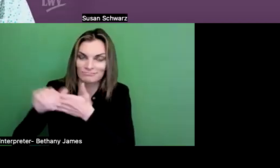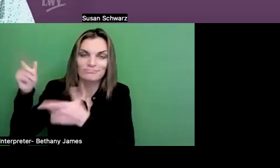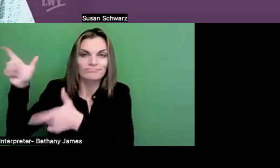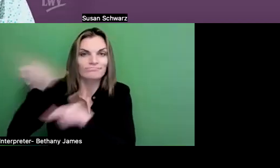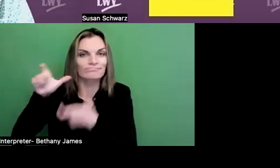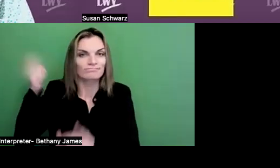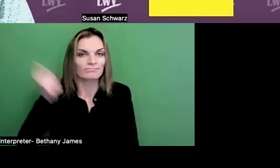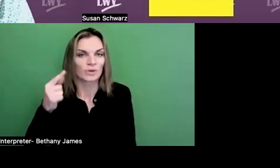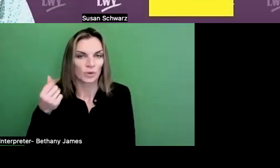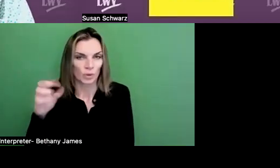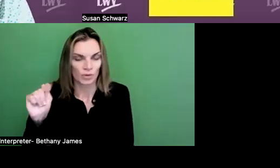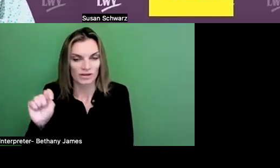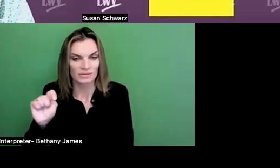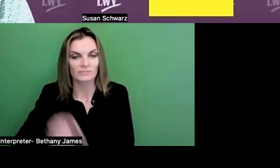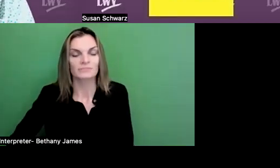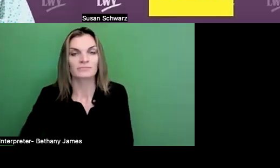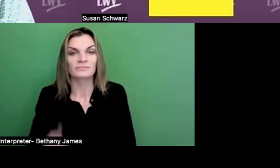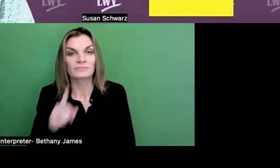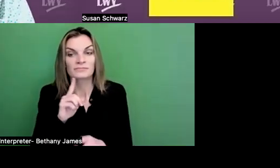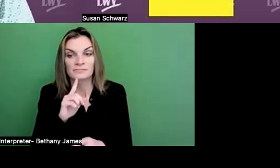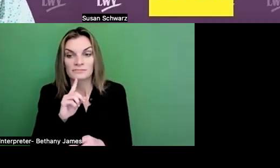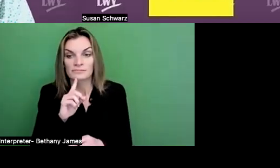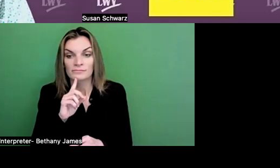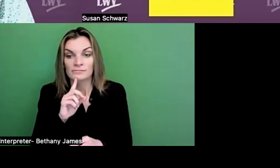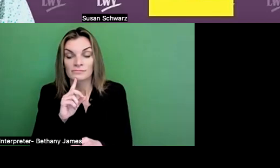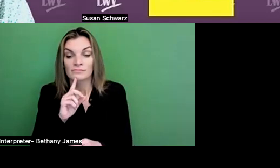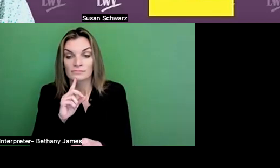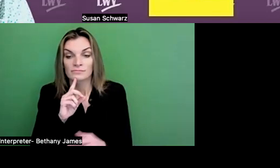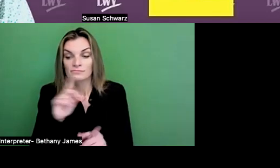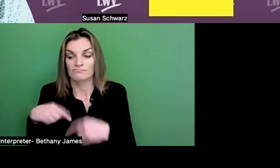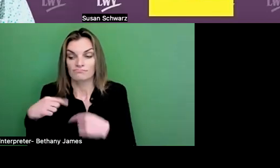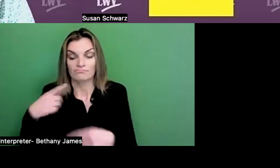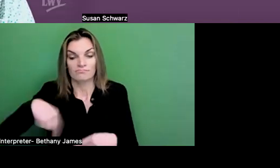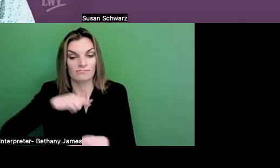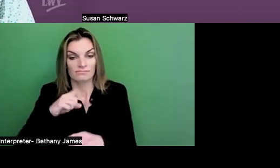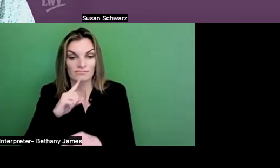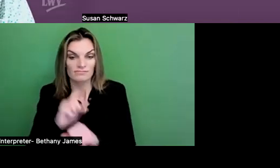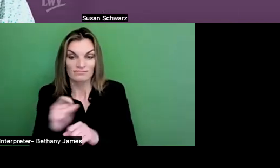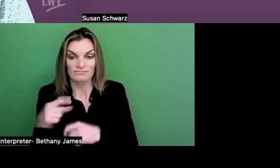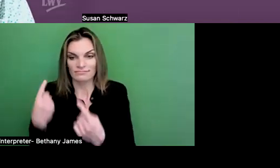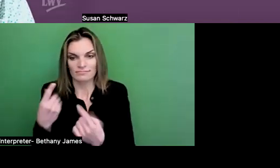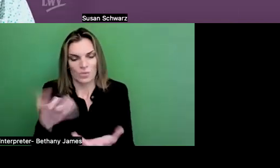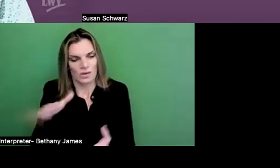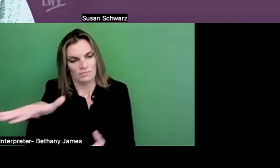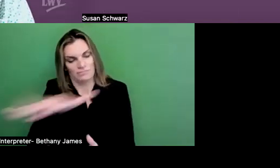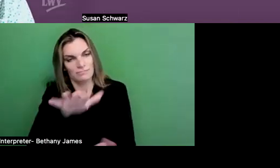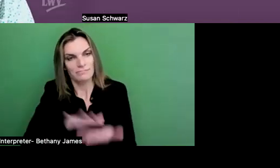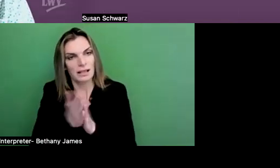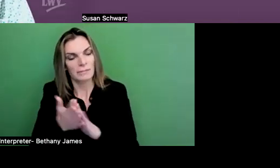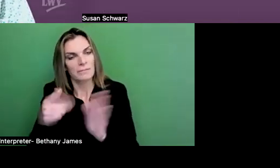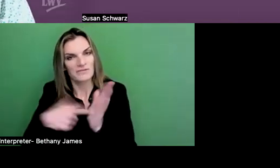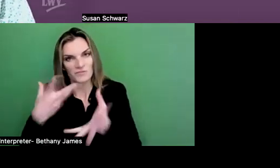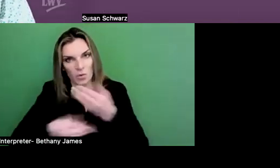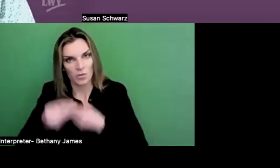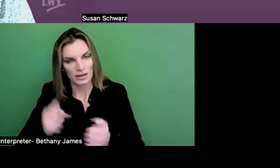than infrastructure. It's also, the work that we've done with making Dobbs Ferry a more affordable place to live.